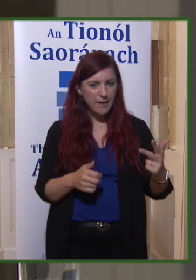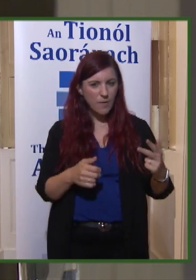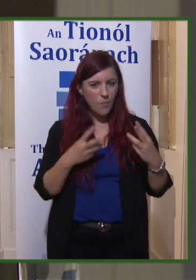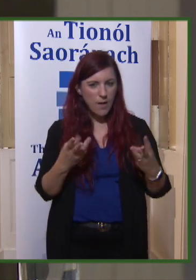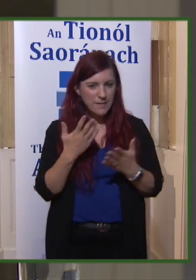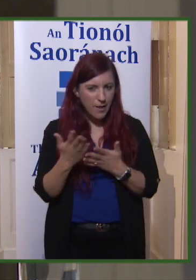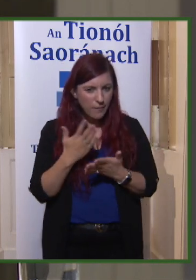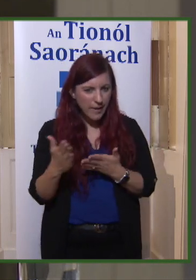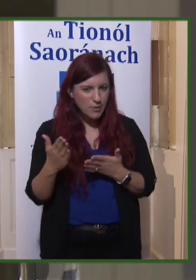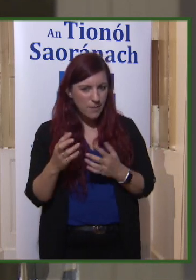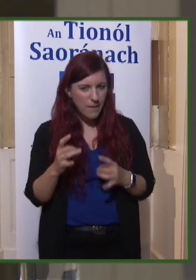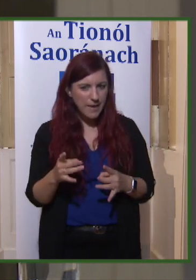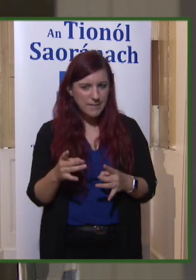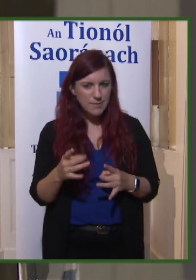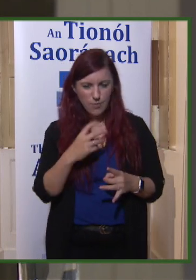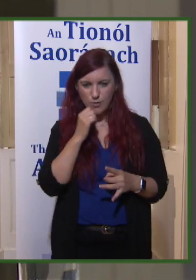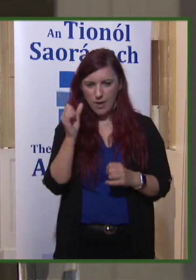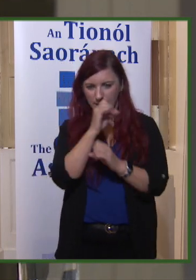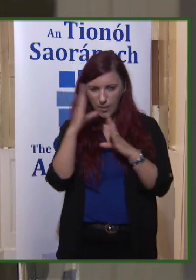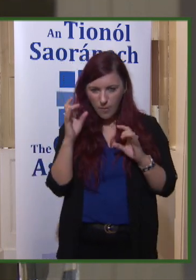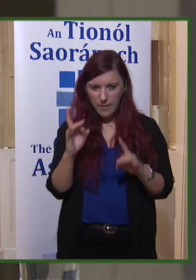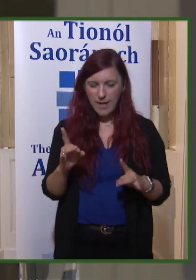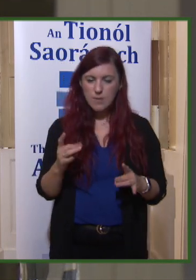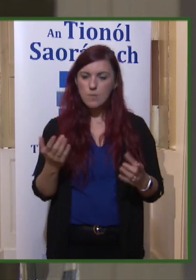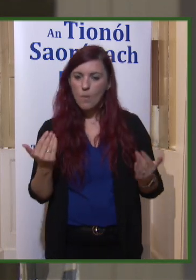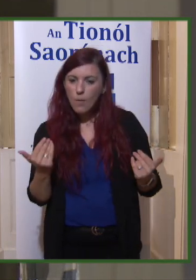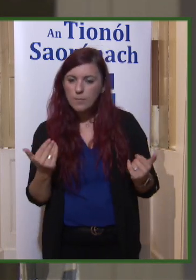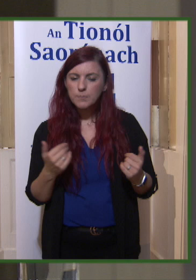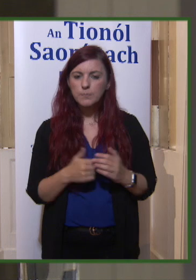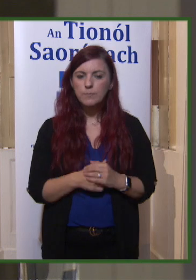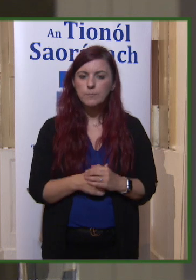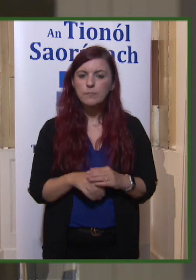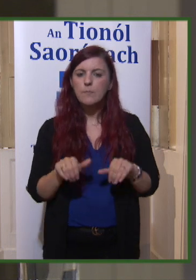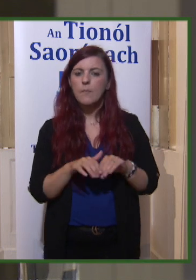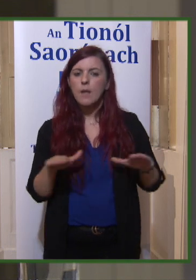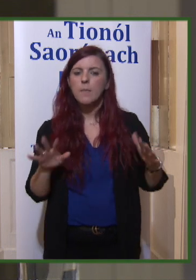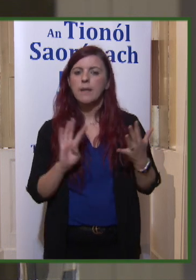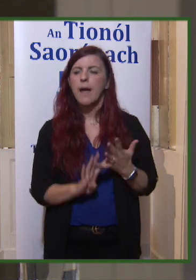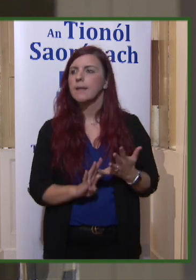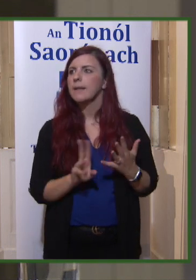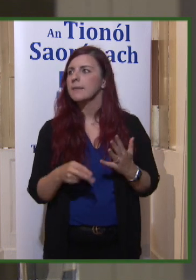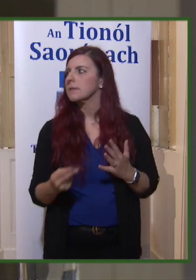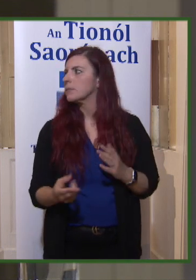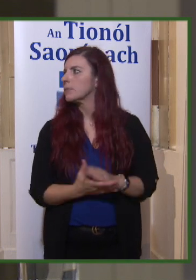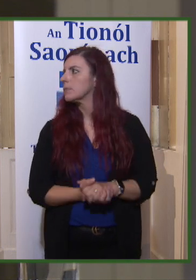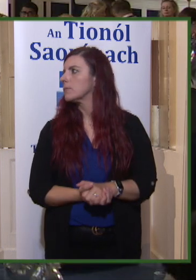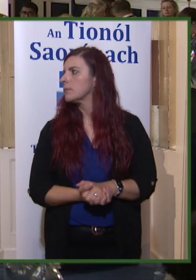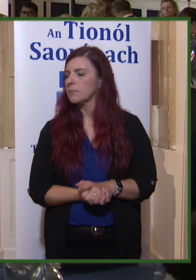in line with our principles, everyone there's an equality of voice. So we're at table 9 is next, please. Table